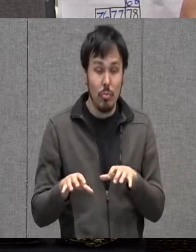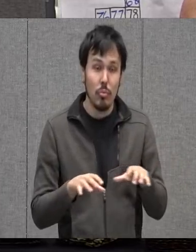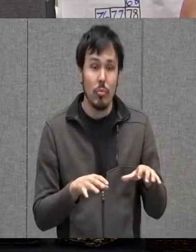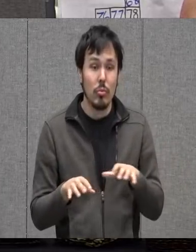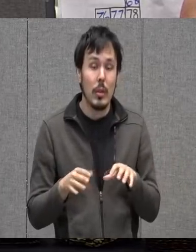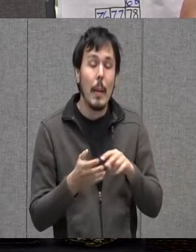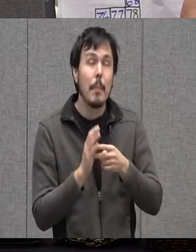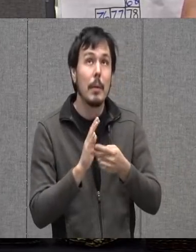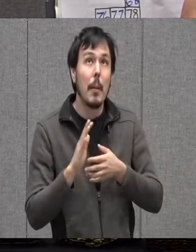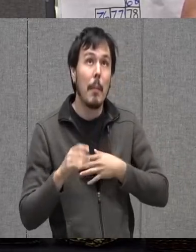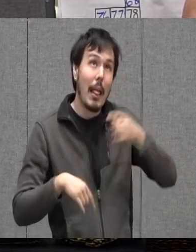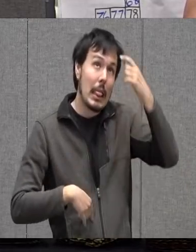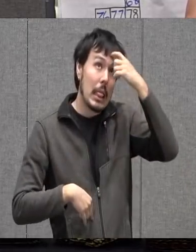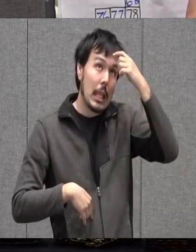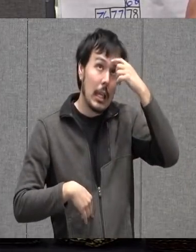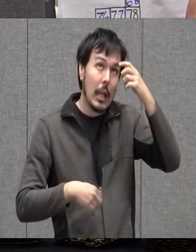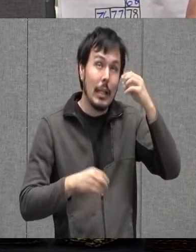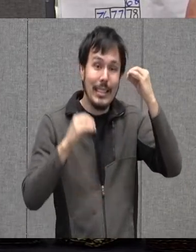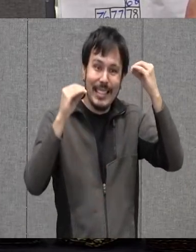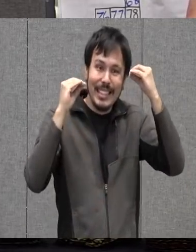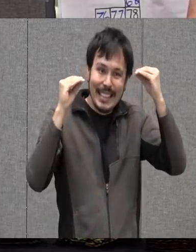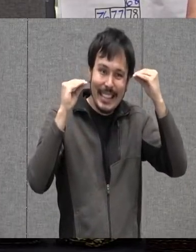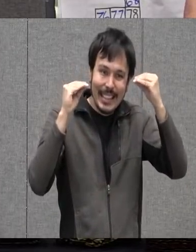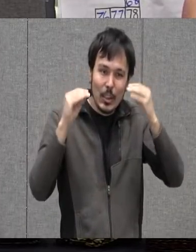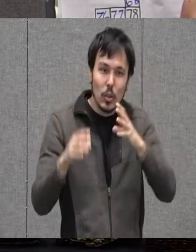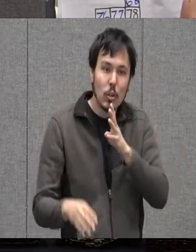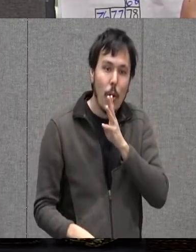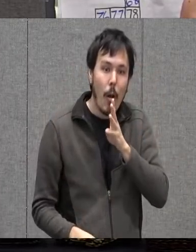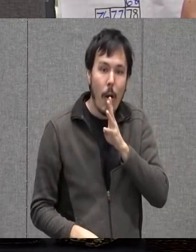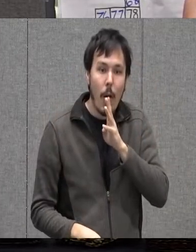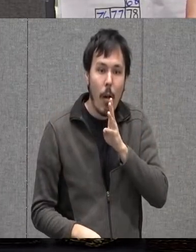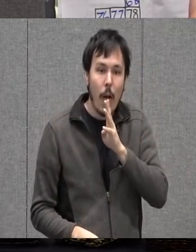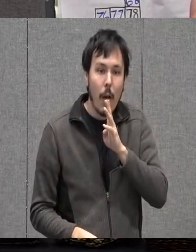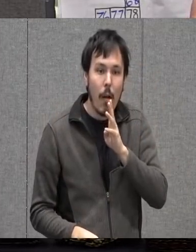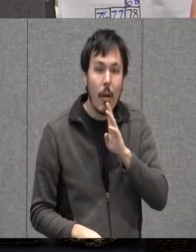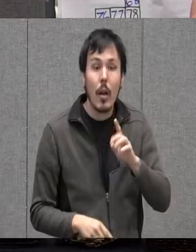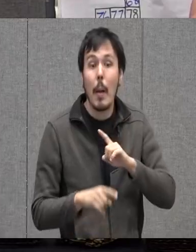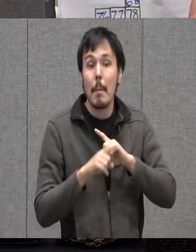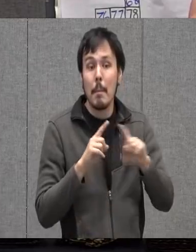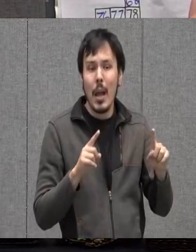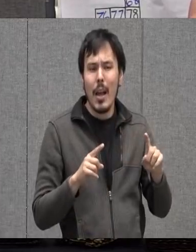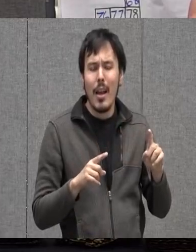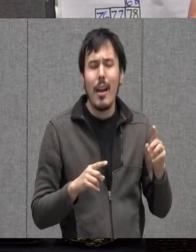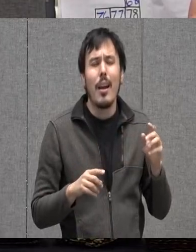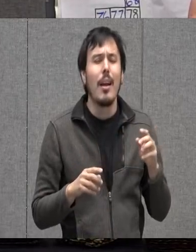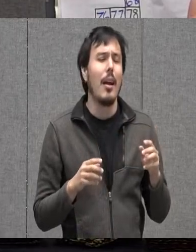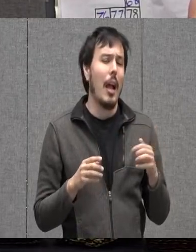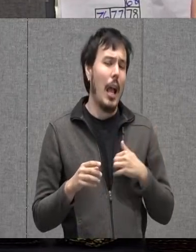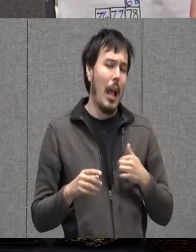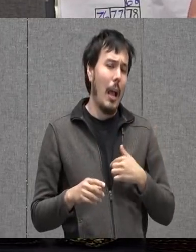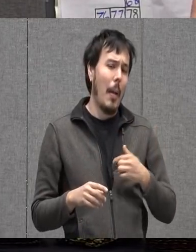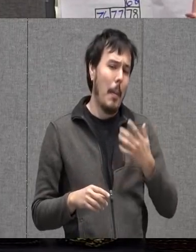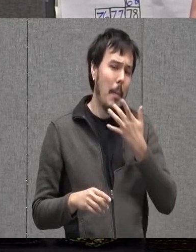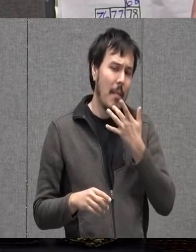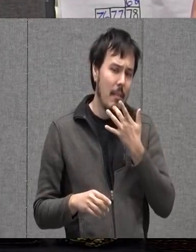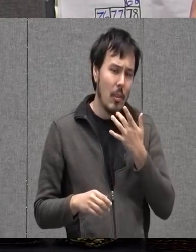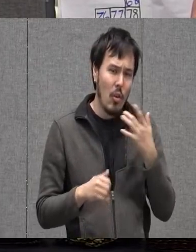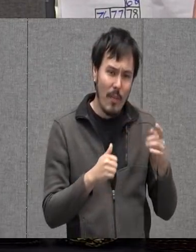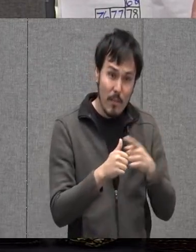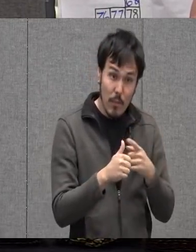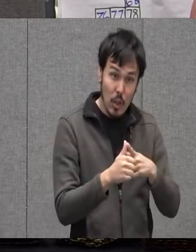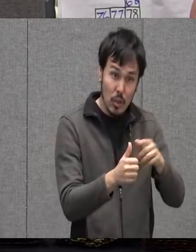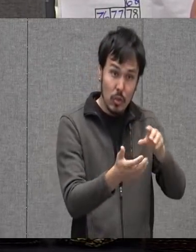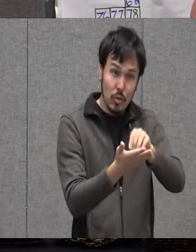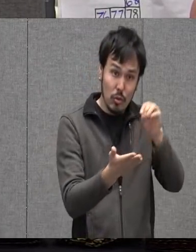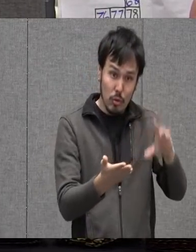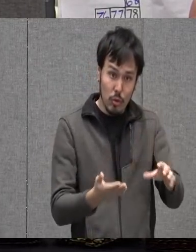would solve it. But remember, our best learning is if we attempt it our first and then look at how someone else solved it and try to think